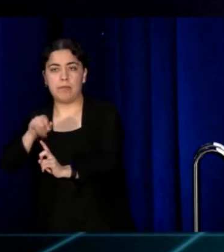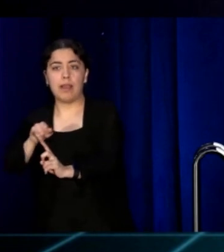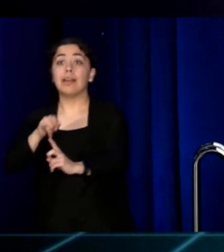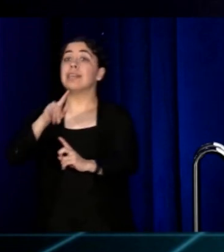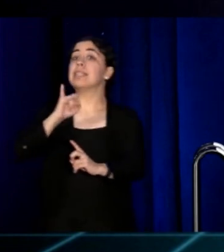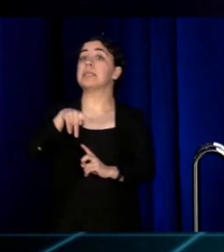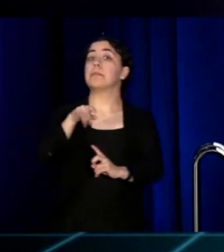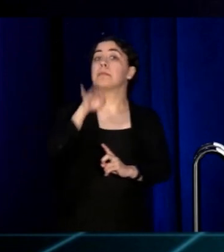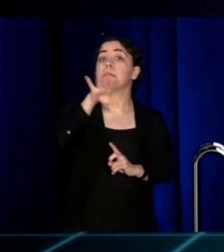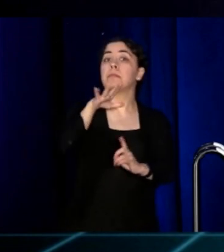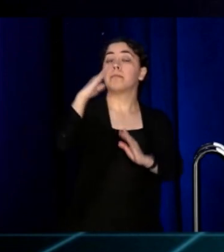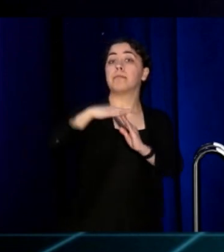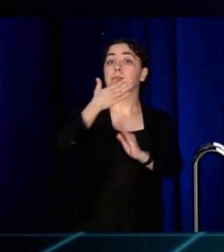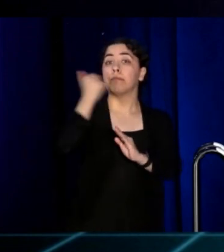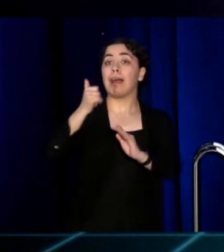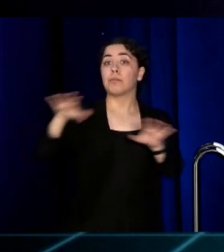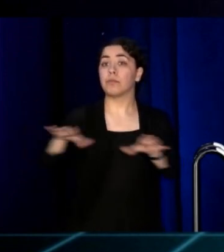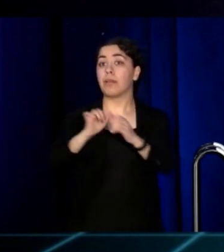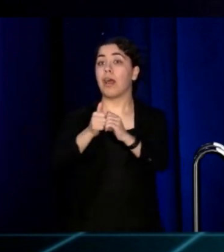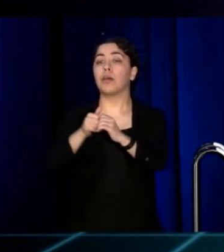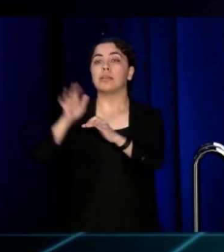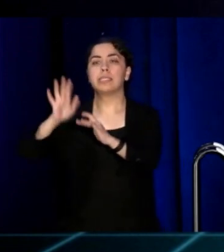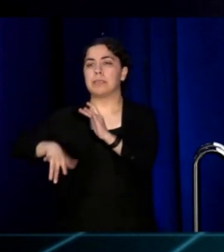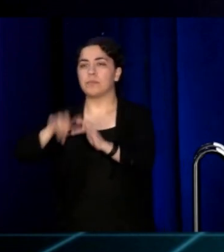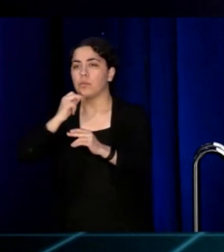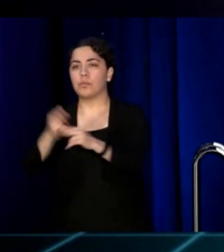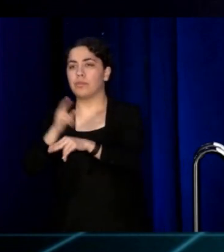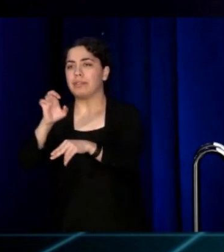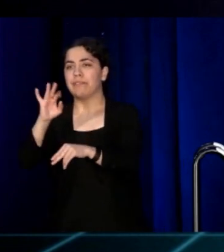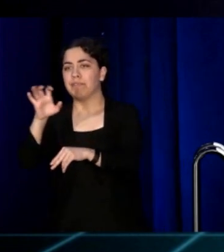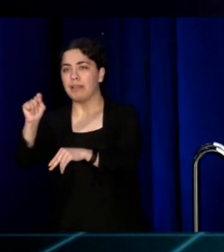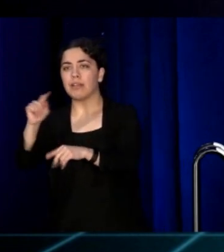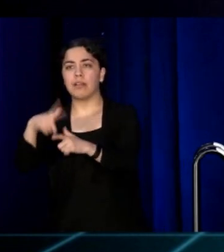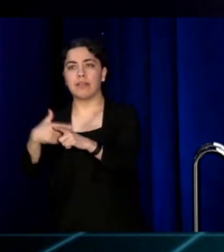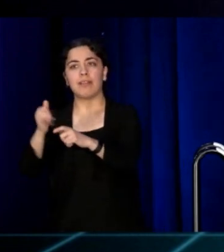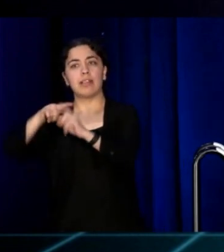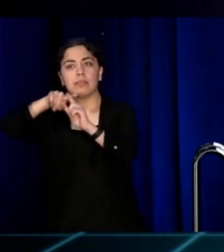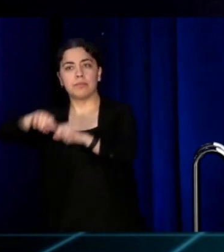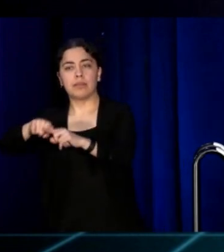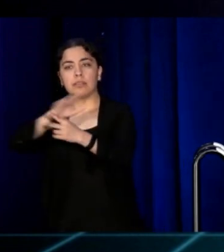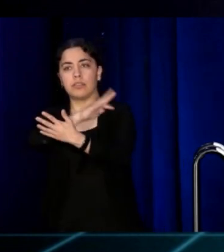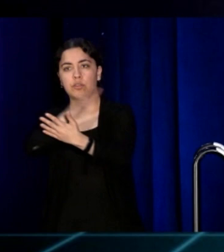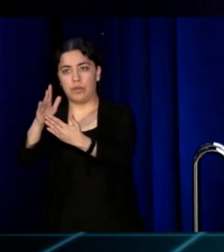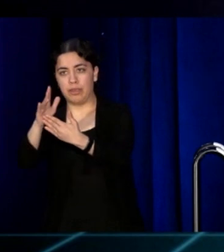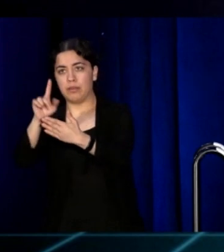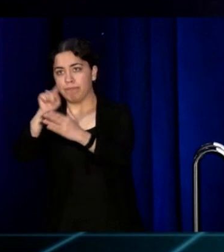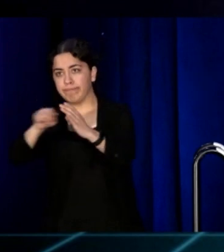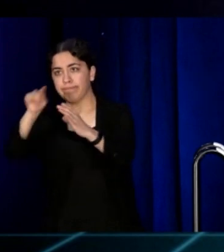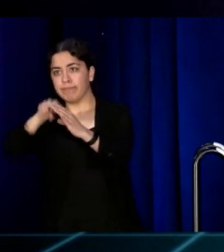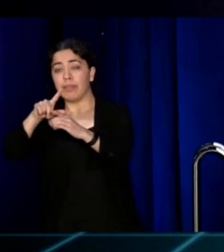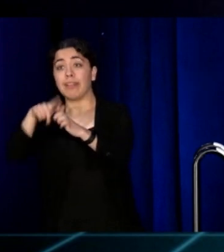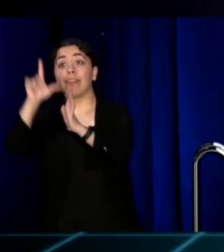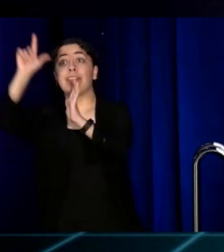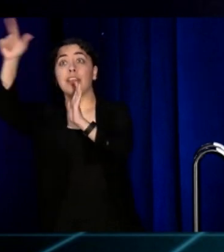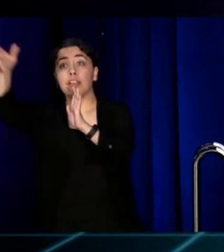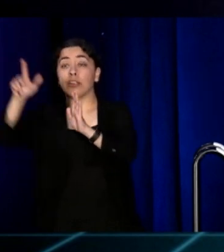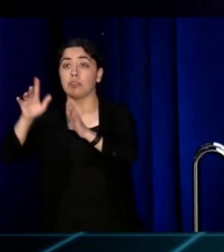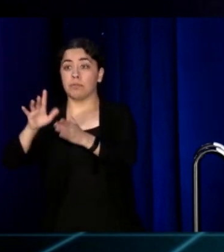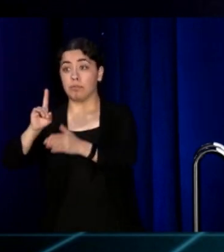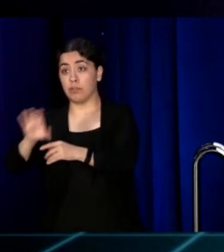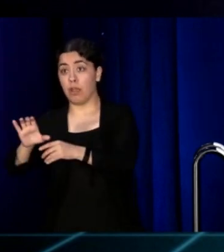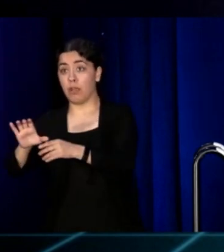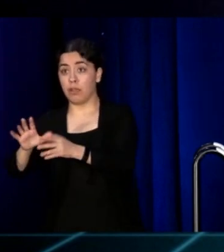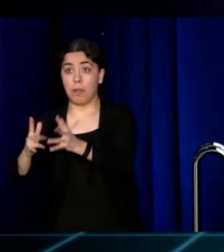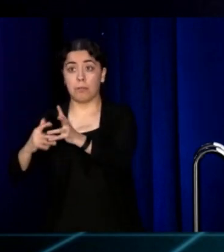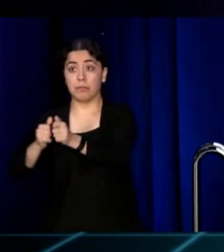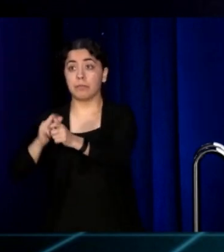by skipping effects. And then that's where they introduced the dependency array. Later, they updated the docs, but React hooks